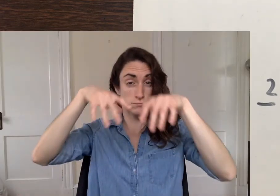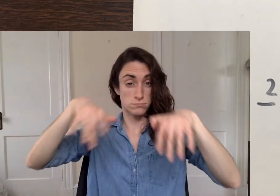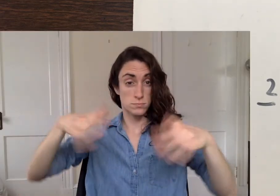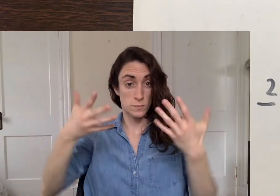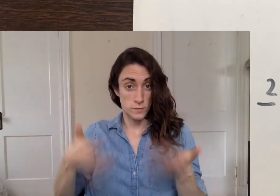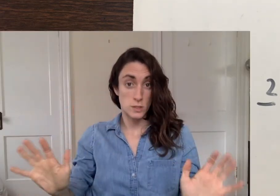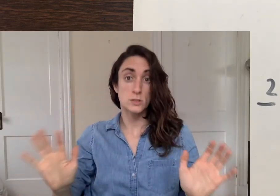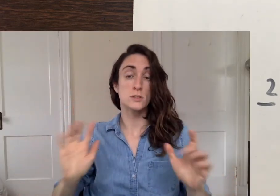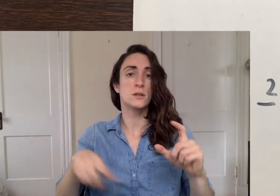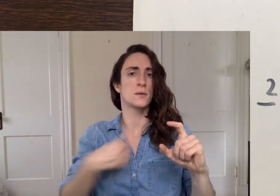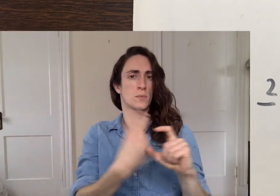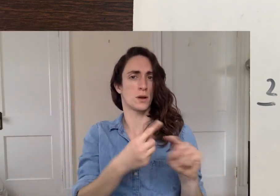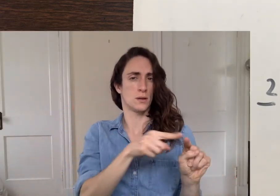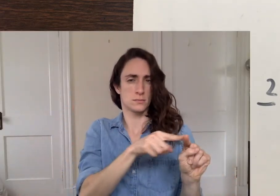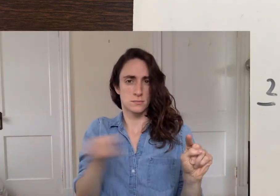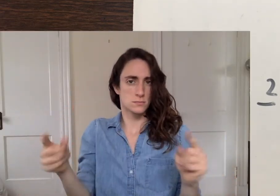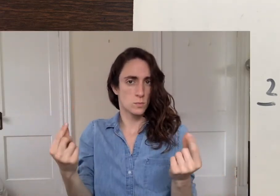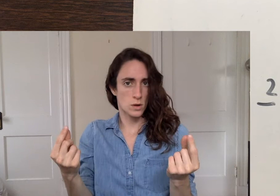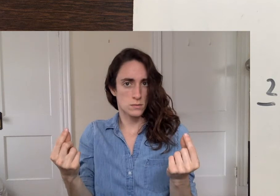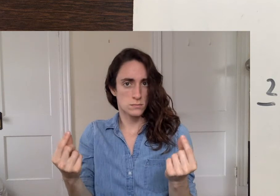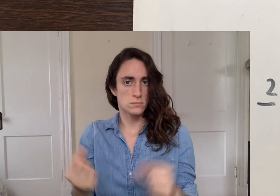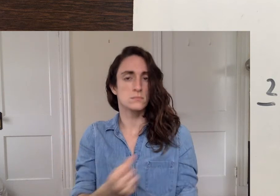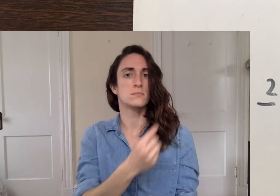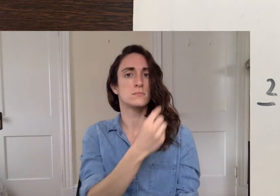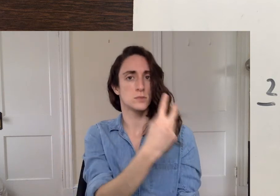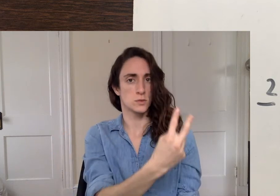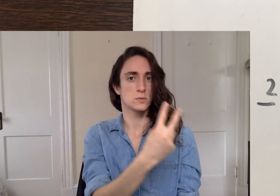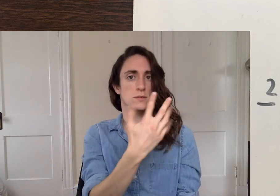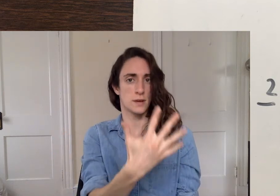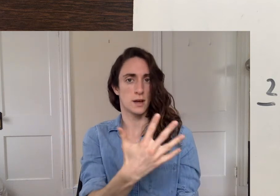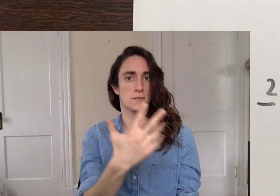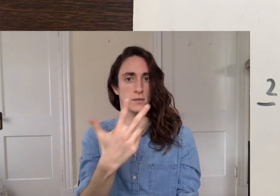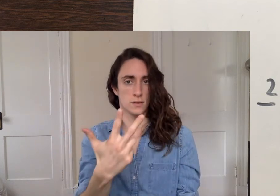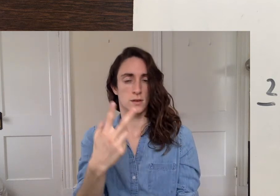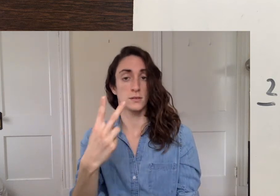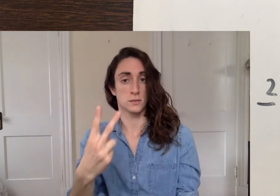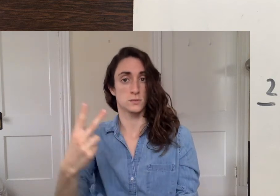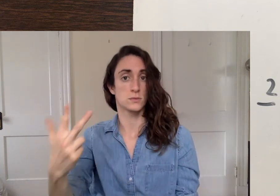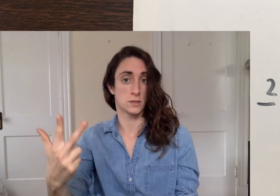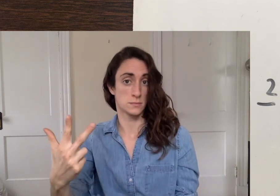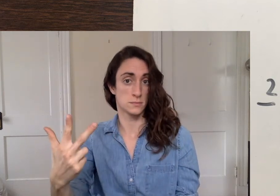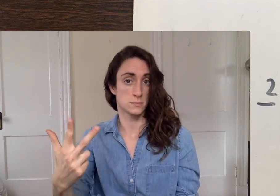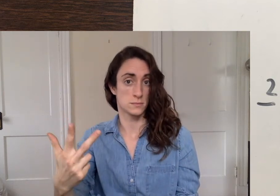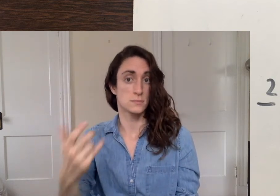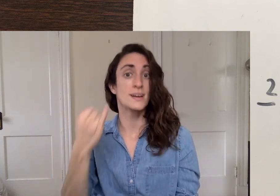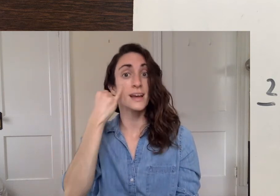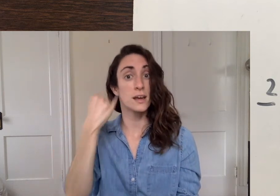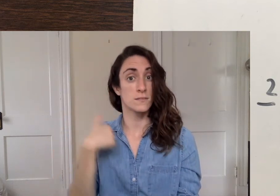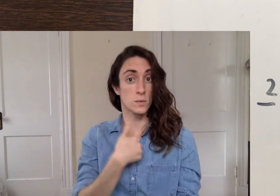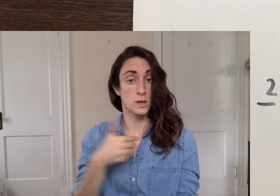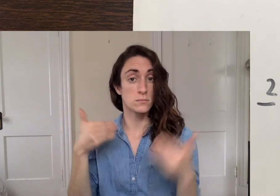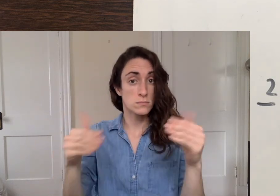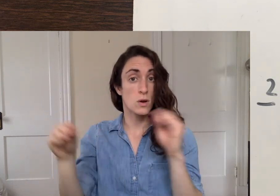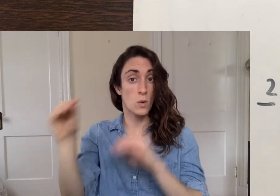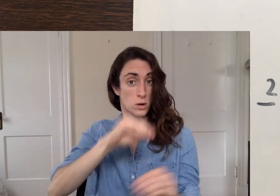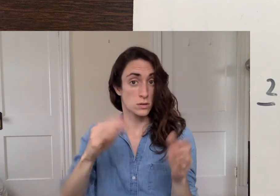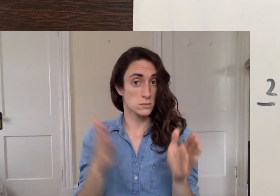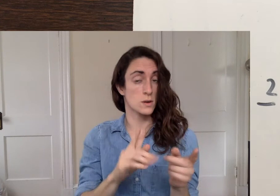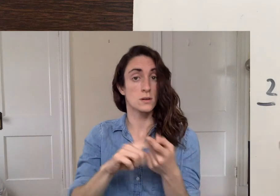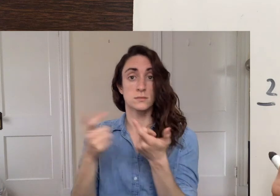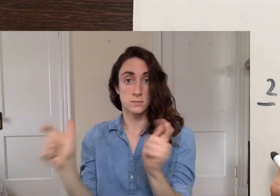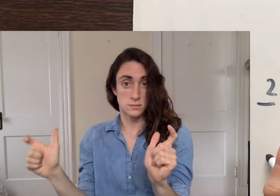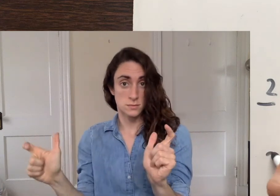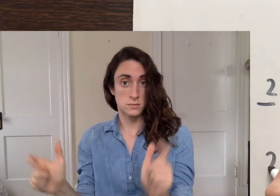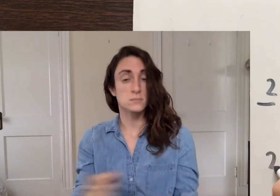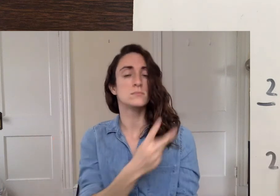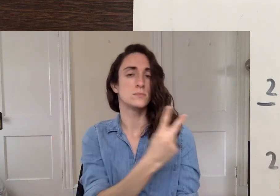So after 180 has been divided down to its prime components, we can see what are those prime factors, or the ingredients of the recipe. Here